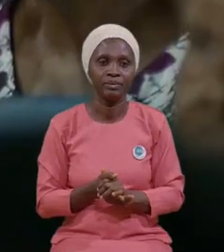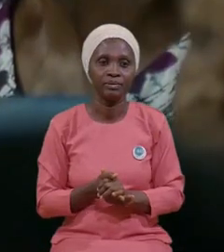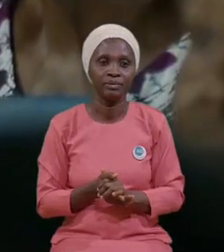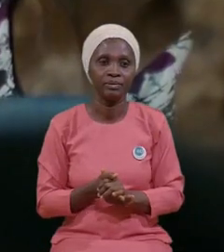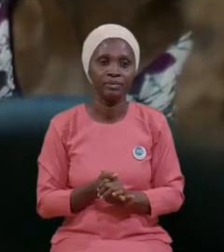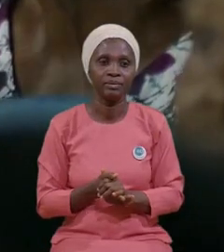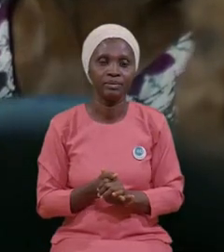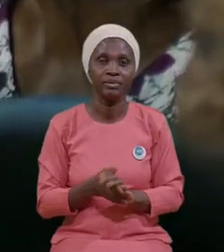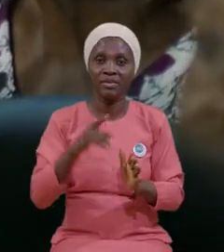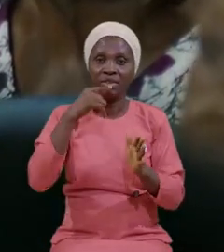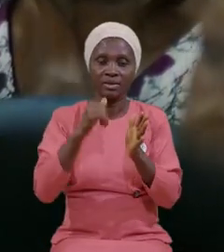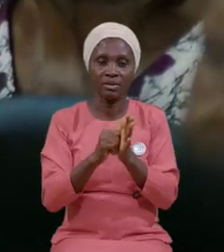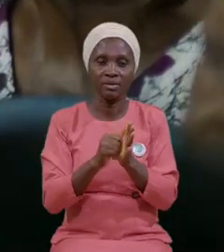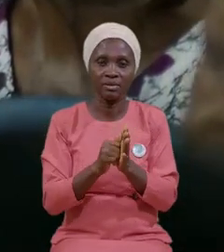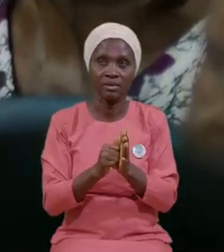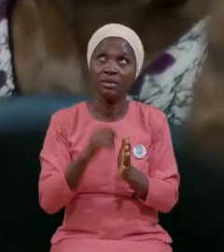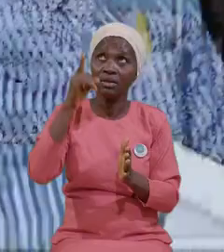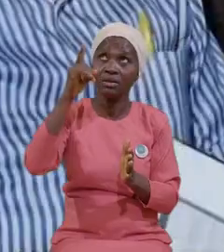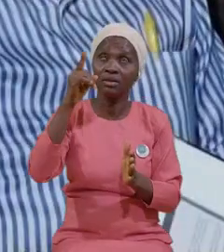He said, he is the one speaking.